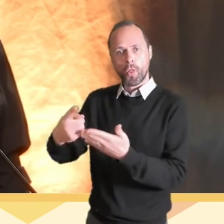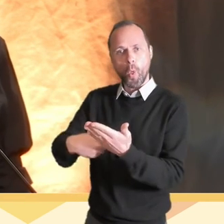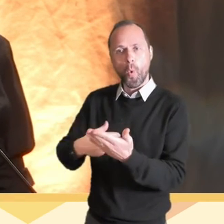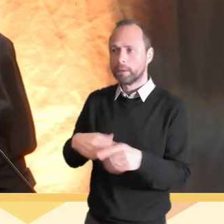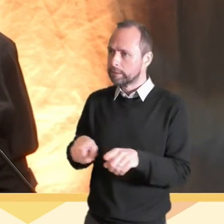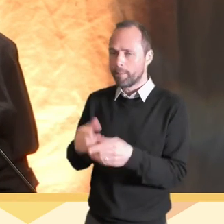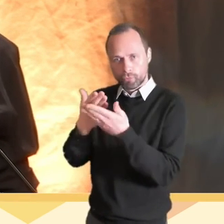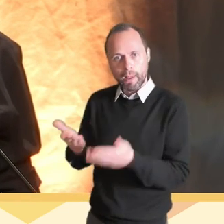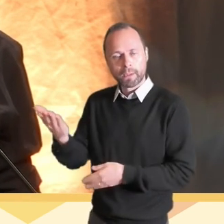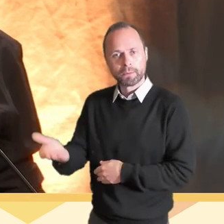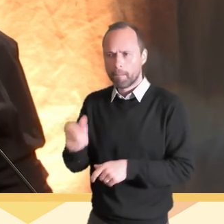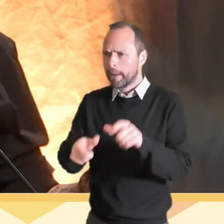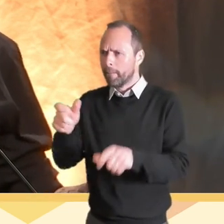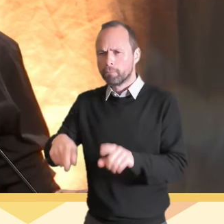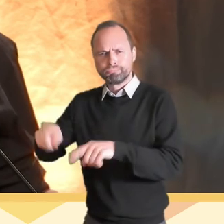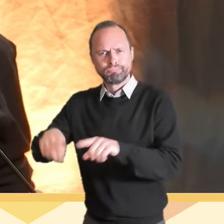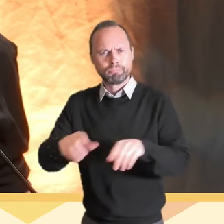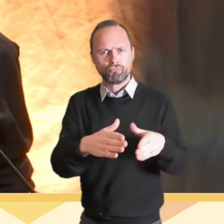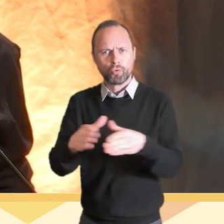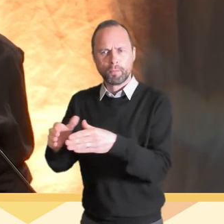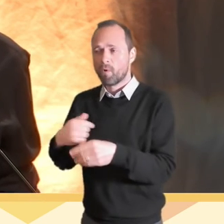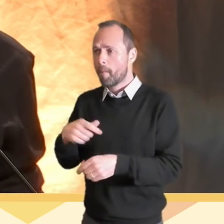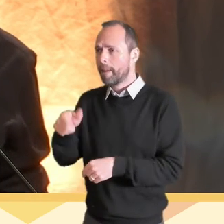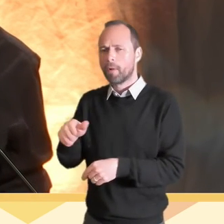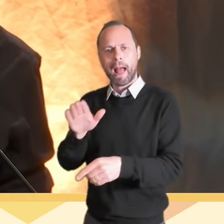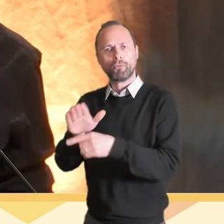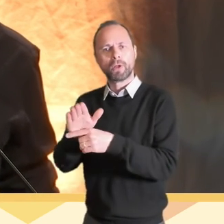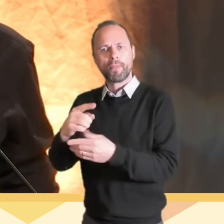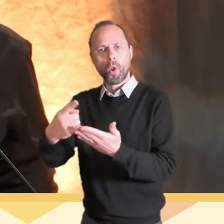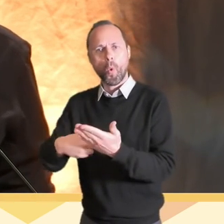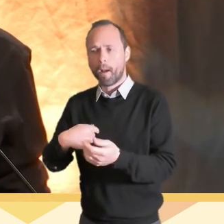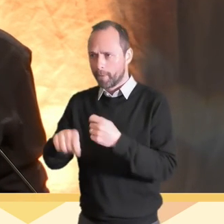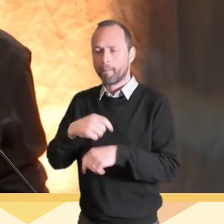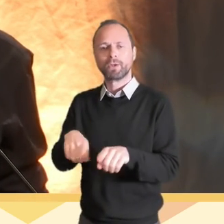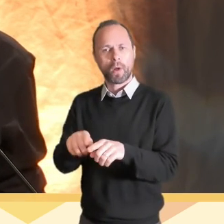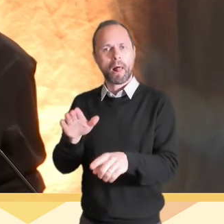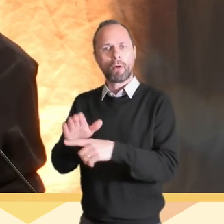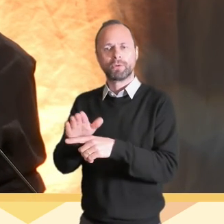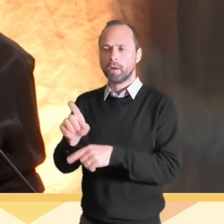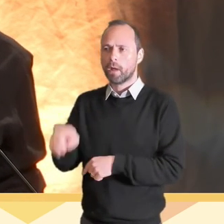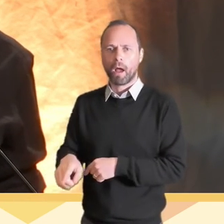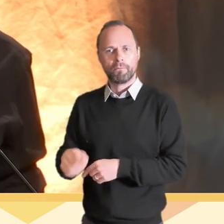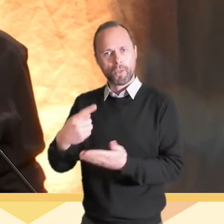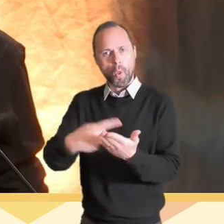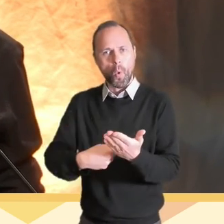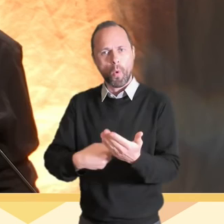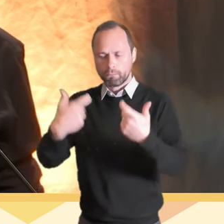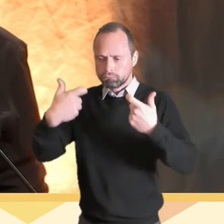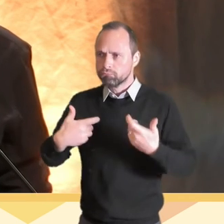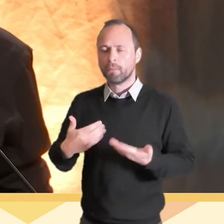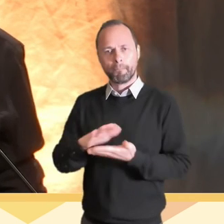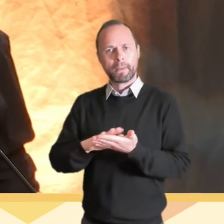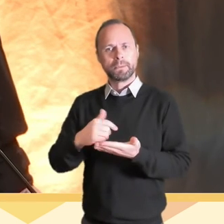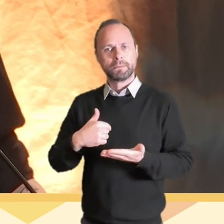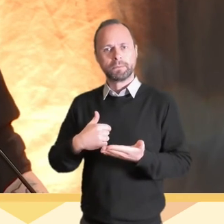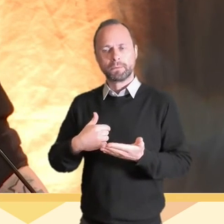law. So that to the outsider of the law, I became an outsider to the law, so I might win some.